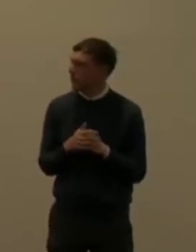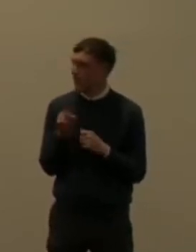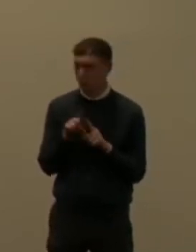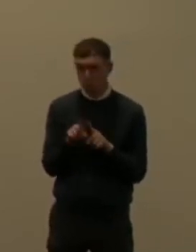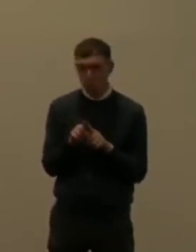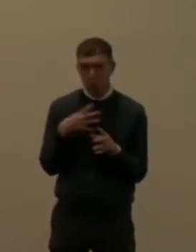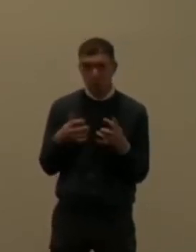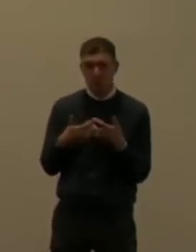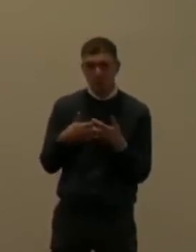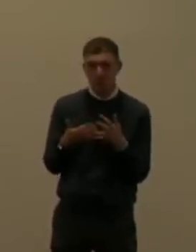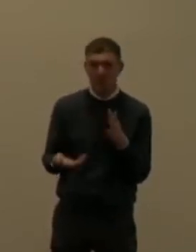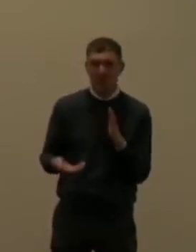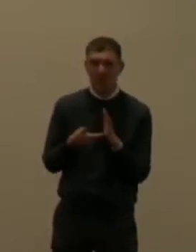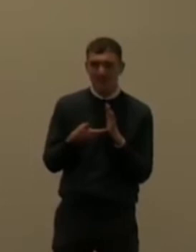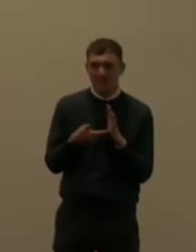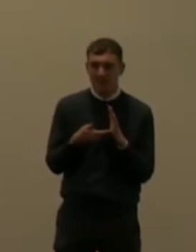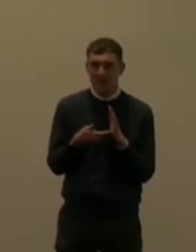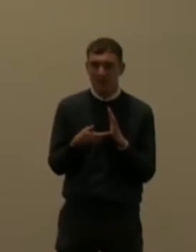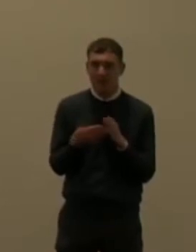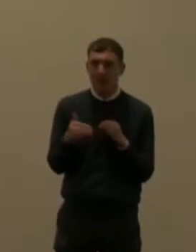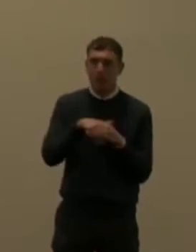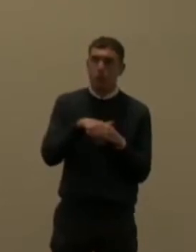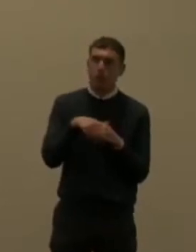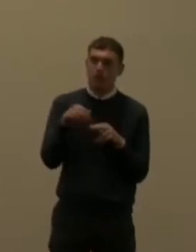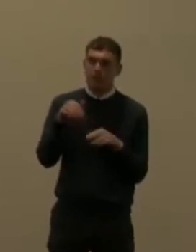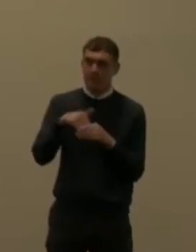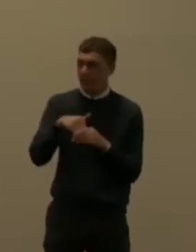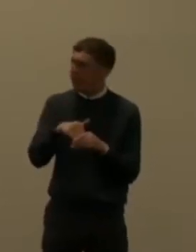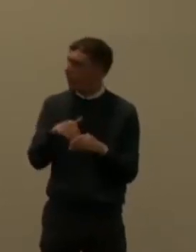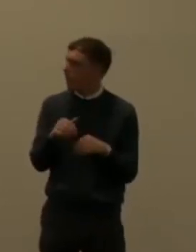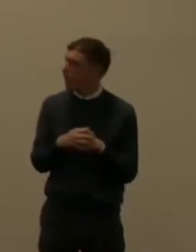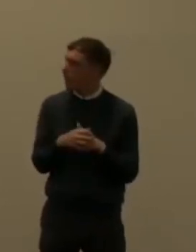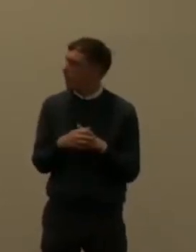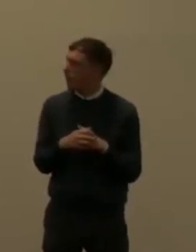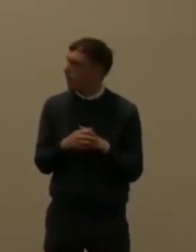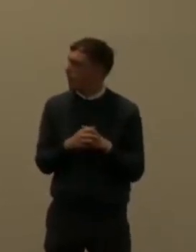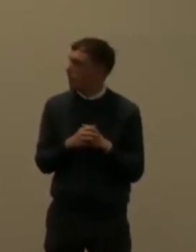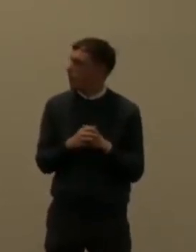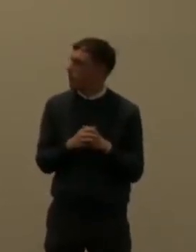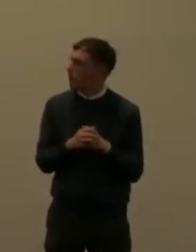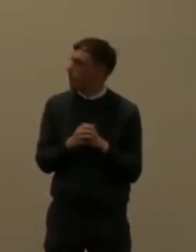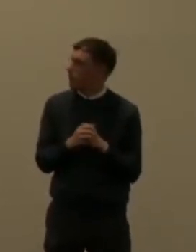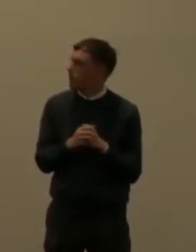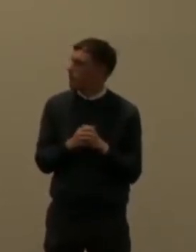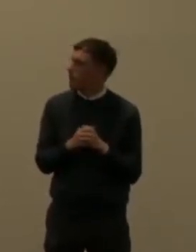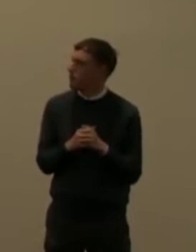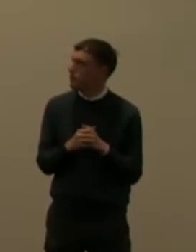settings that I need to have is the input file, which zip file I want to take and push to my